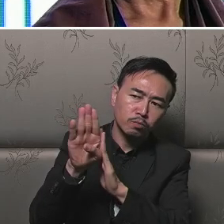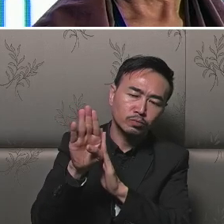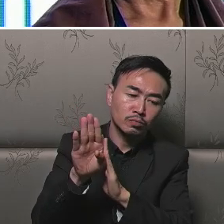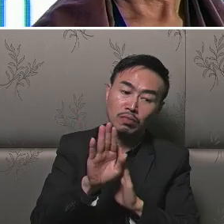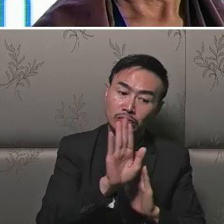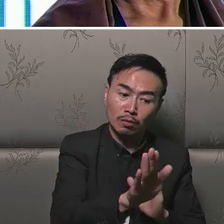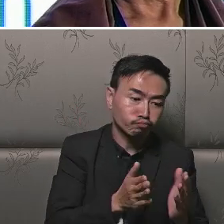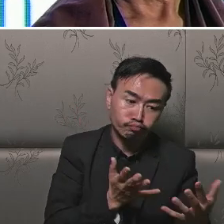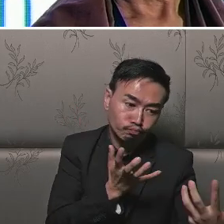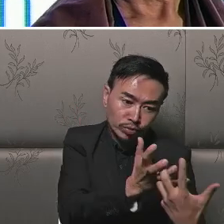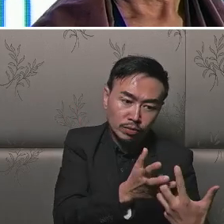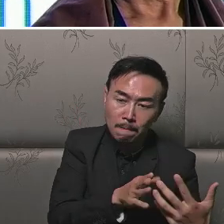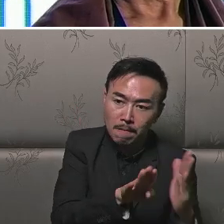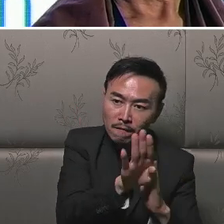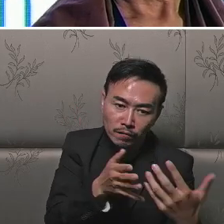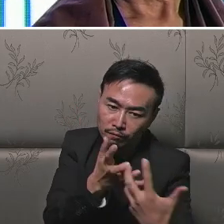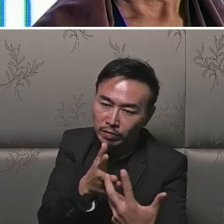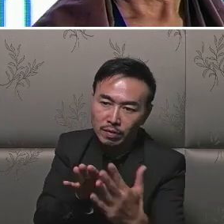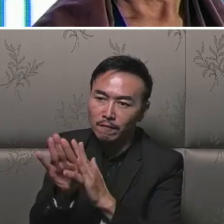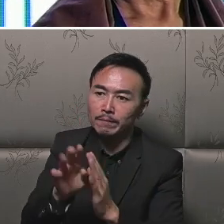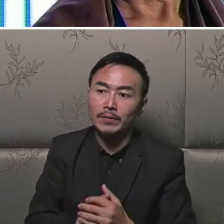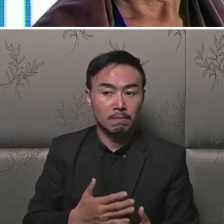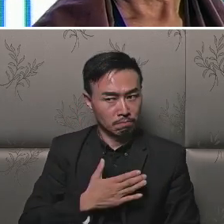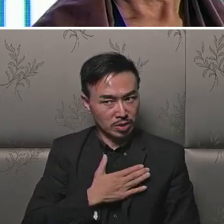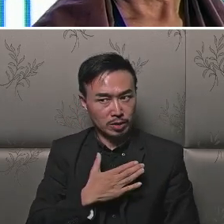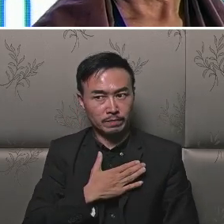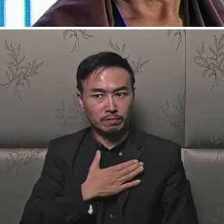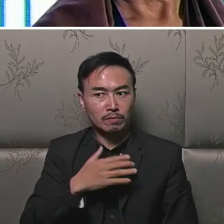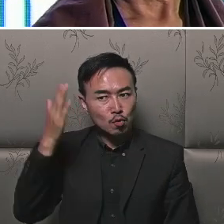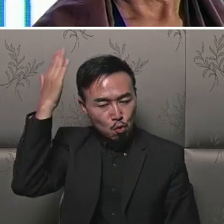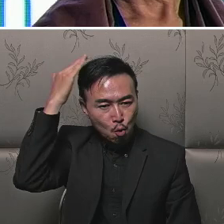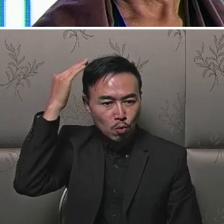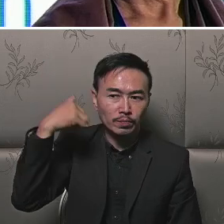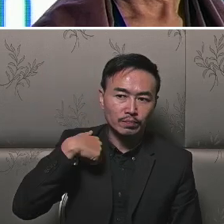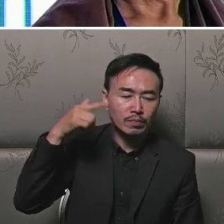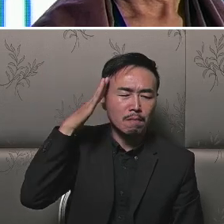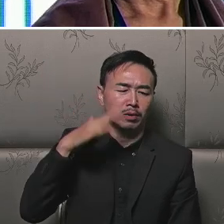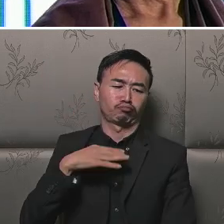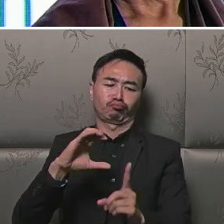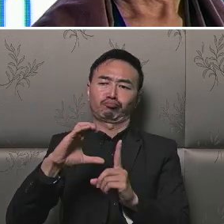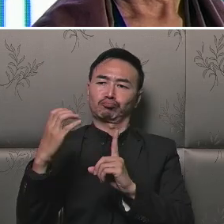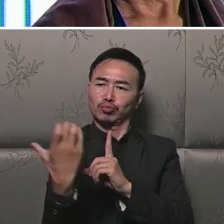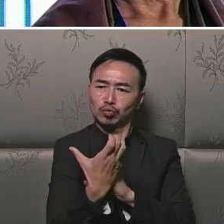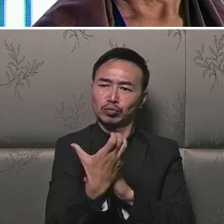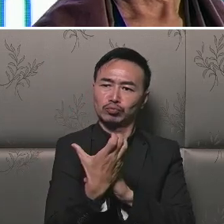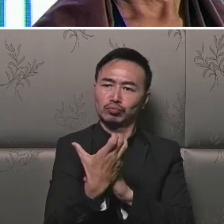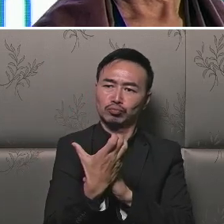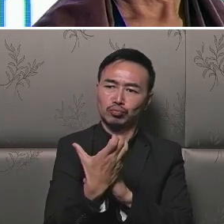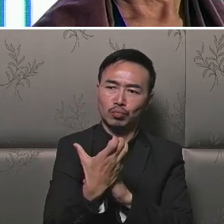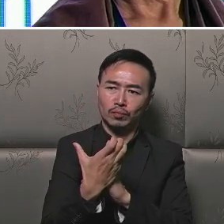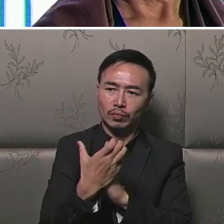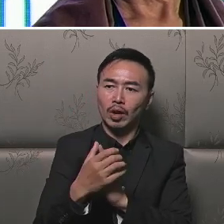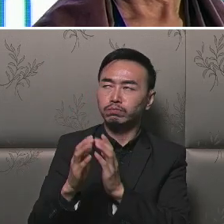of elders, to help us and learn from indigenous learning systems that they've